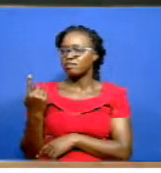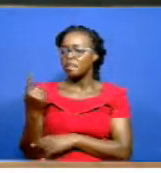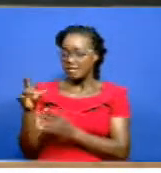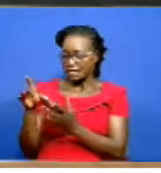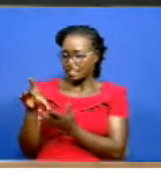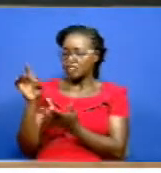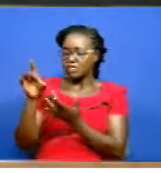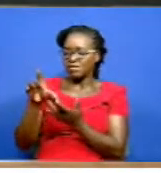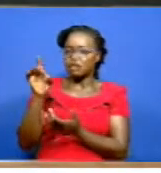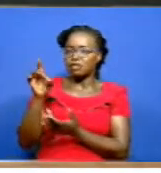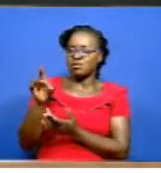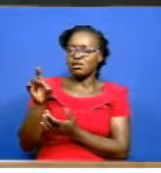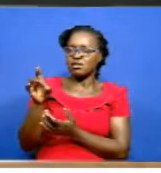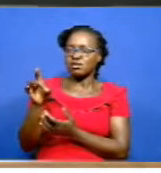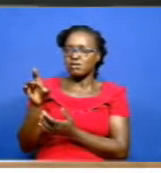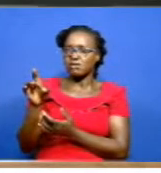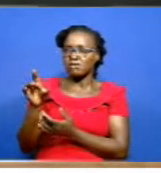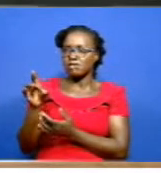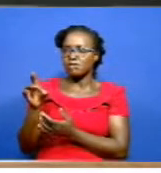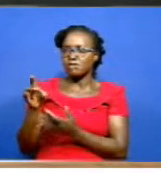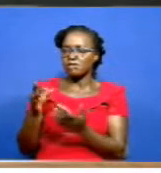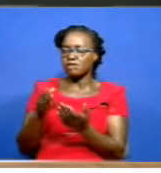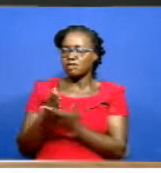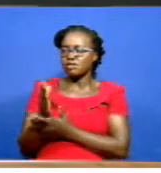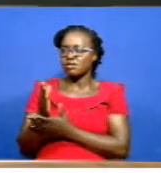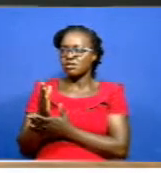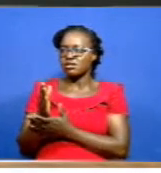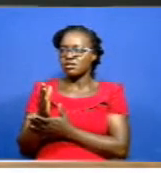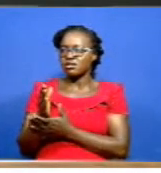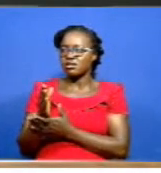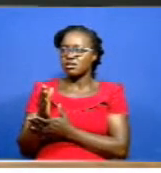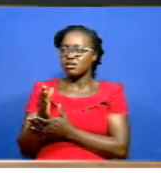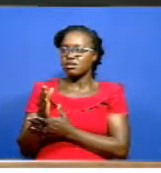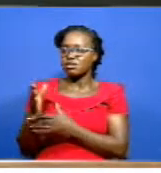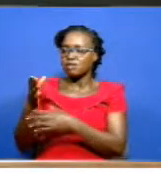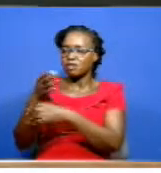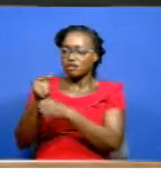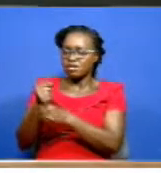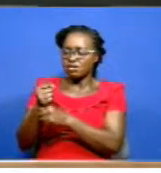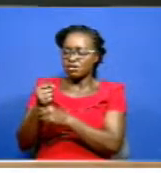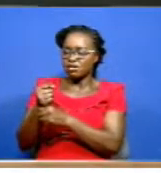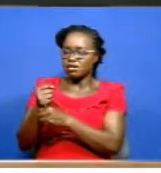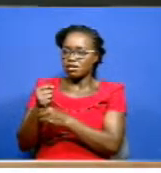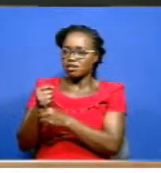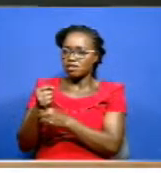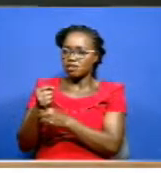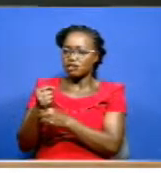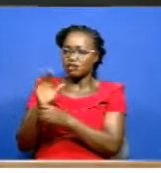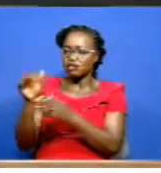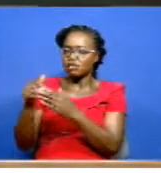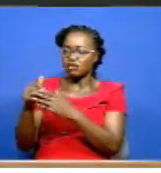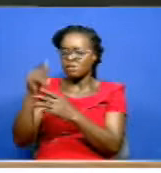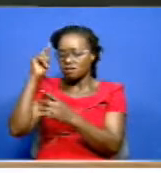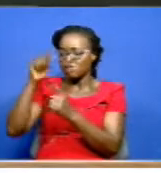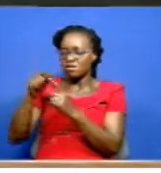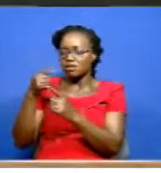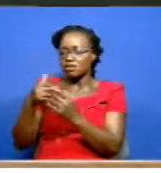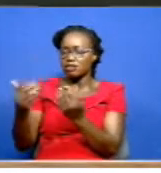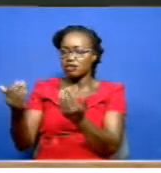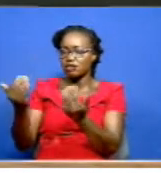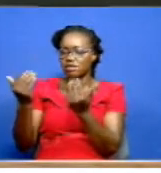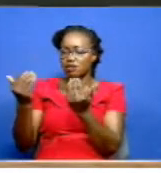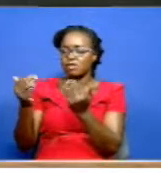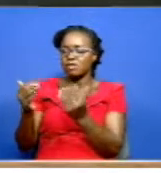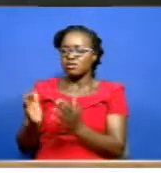specific ways, like through their, let's say, the associations. Yes. Right, so that we could reach our target audience.